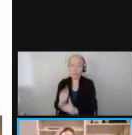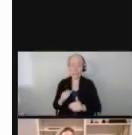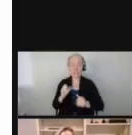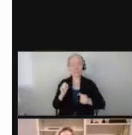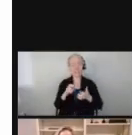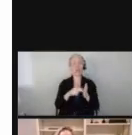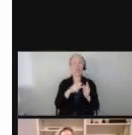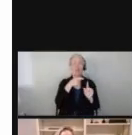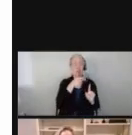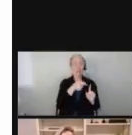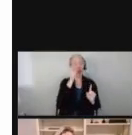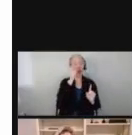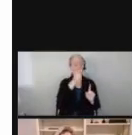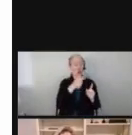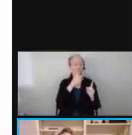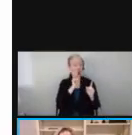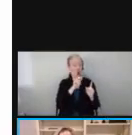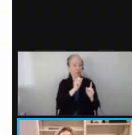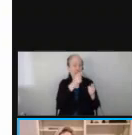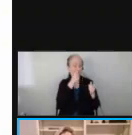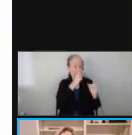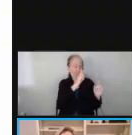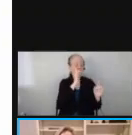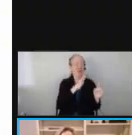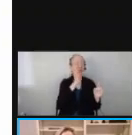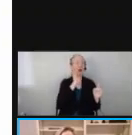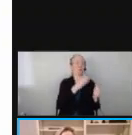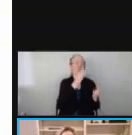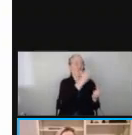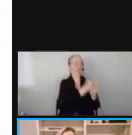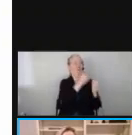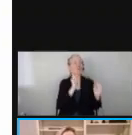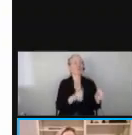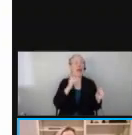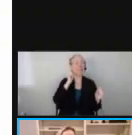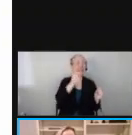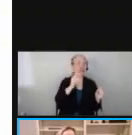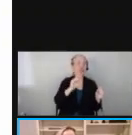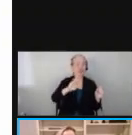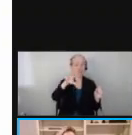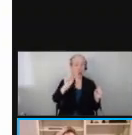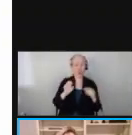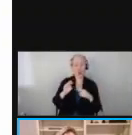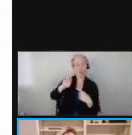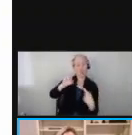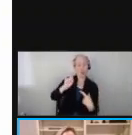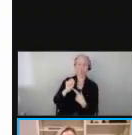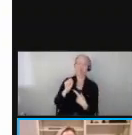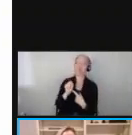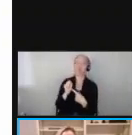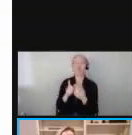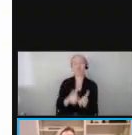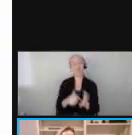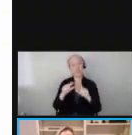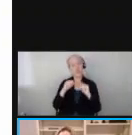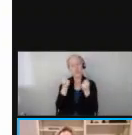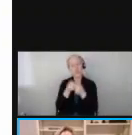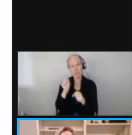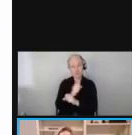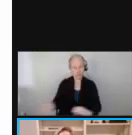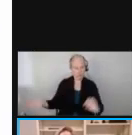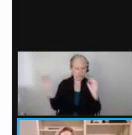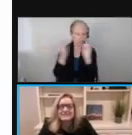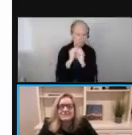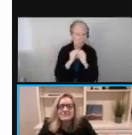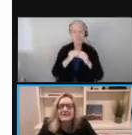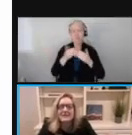A mission to Mars will absolutely challenge the limits of human collaboration. Teamwork will be complicated. The crew of 4 or